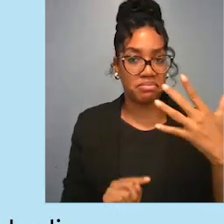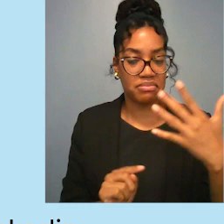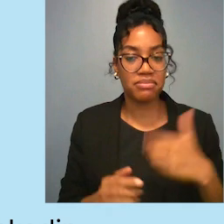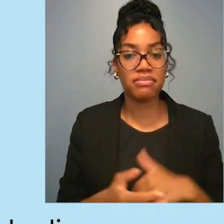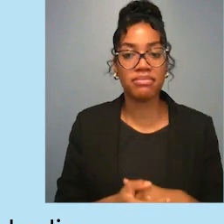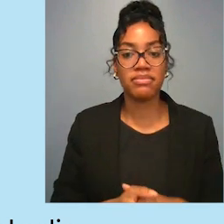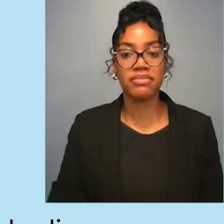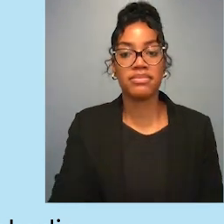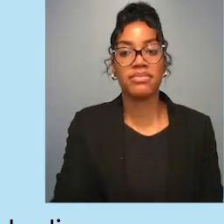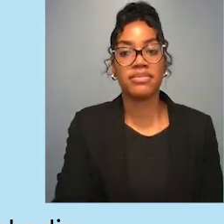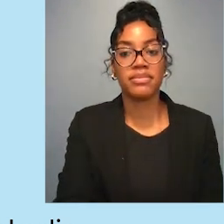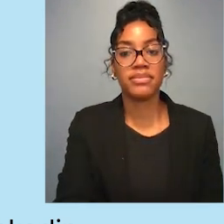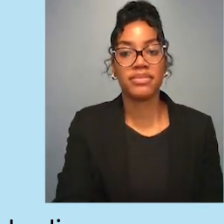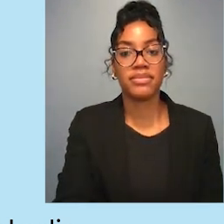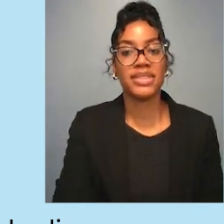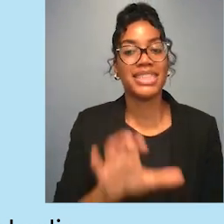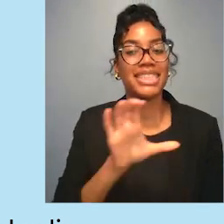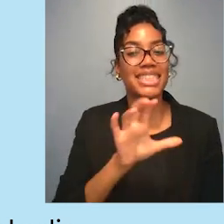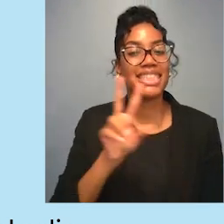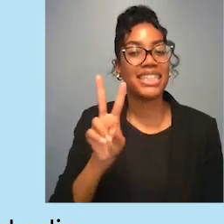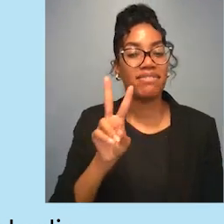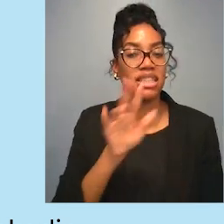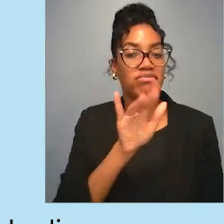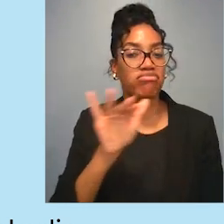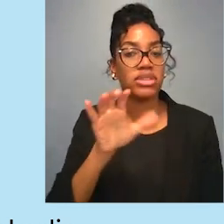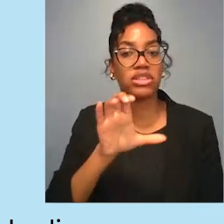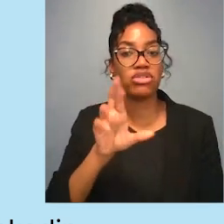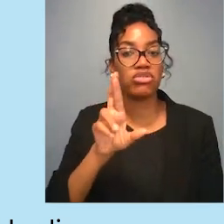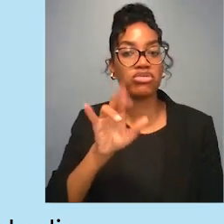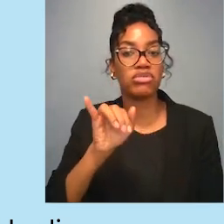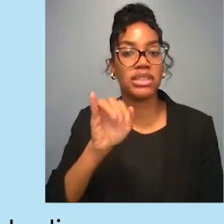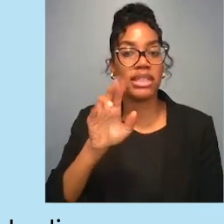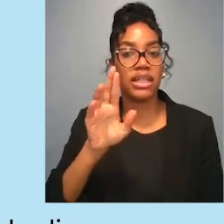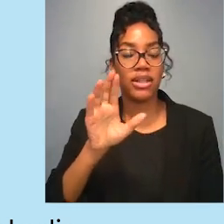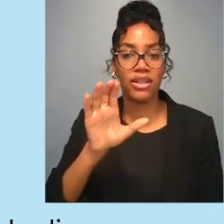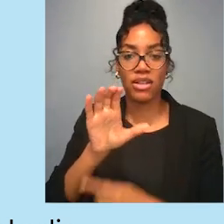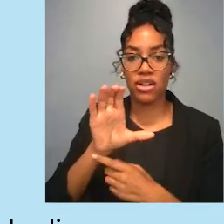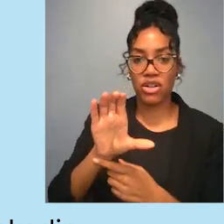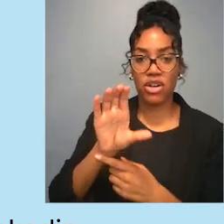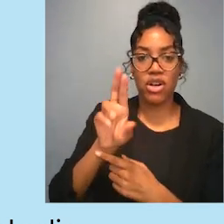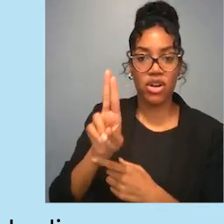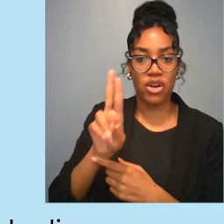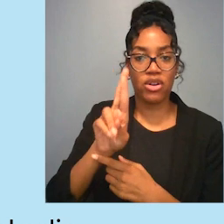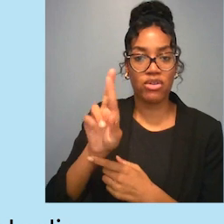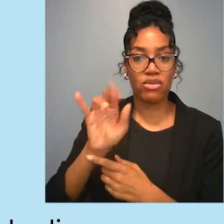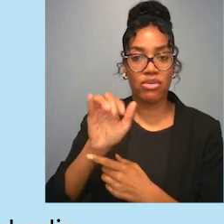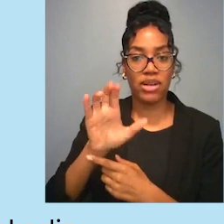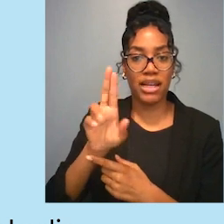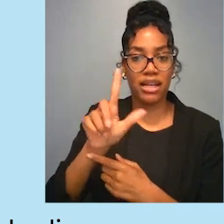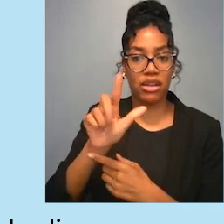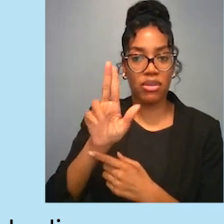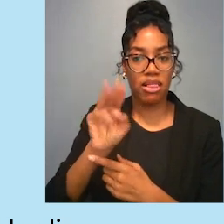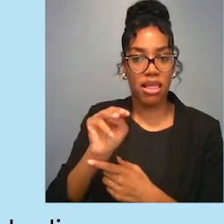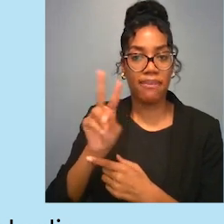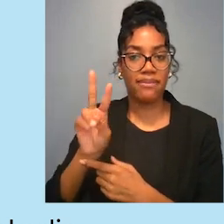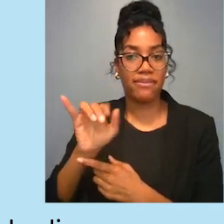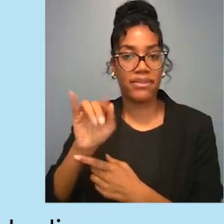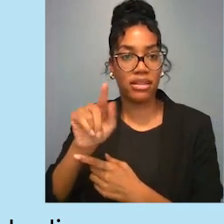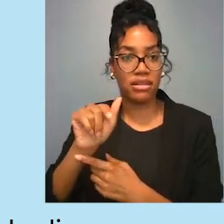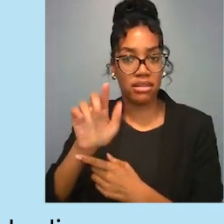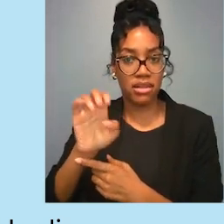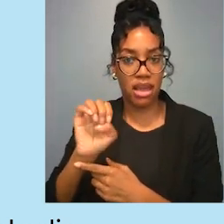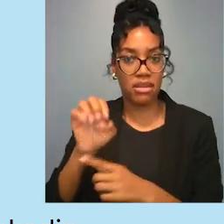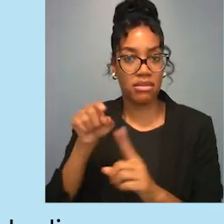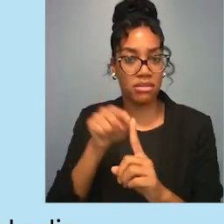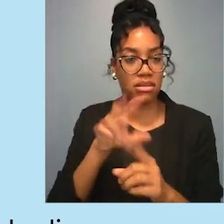All right, so what goes into the curriculum vitae? The student up front, the student should not include personal contact information or